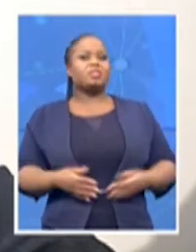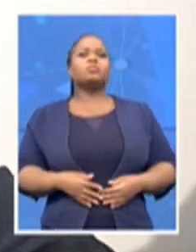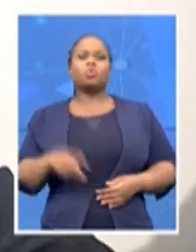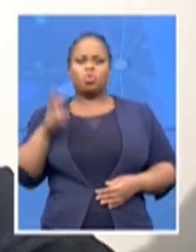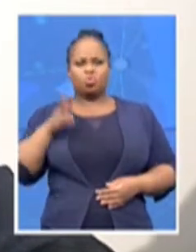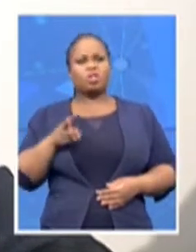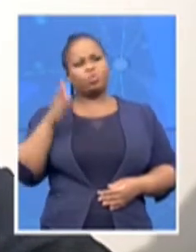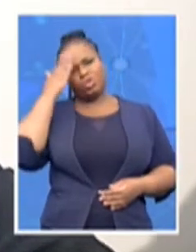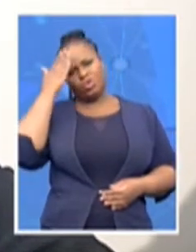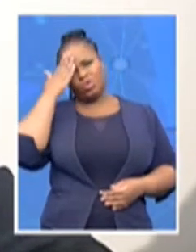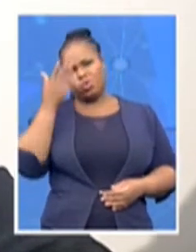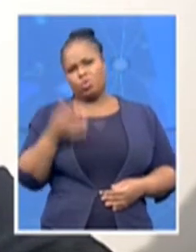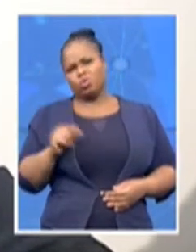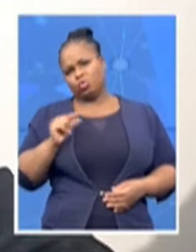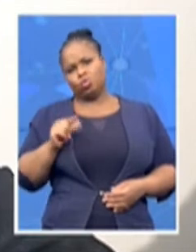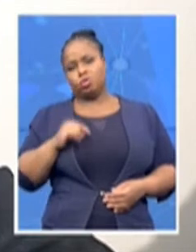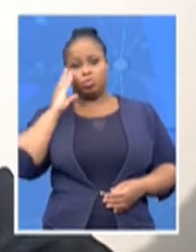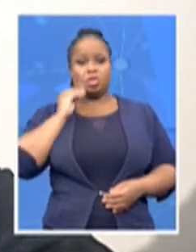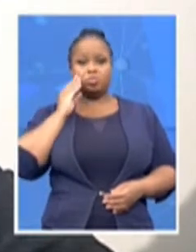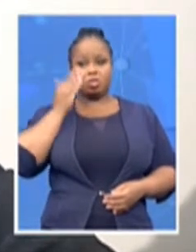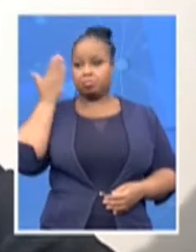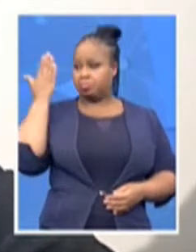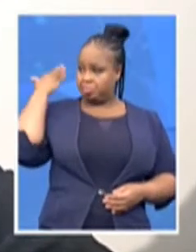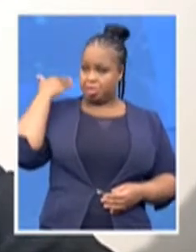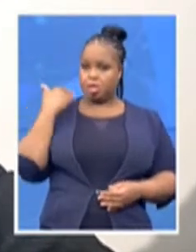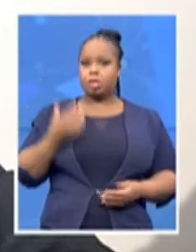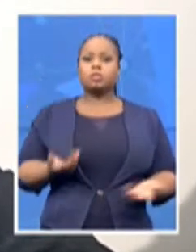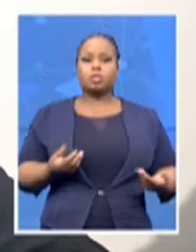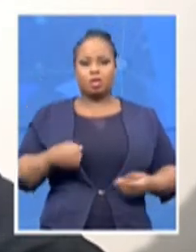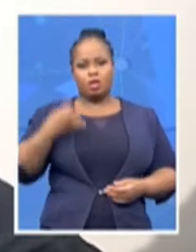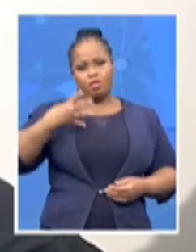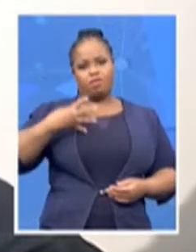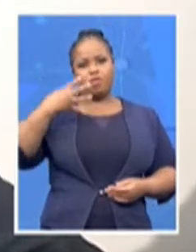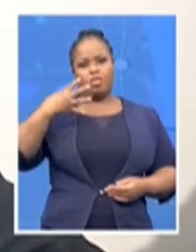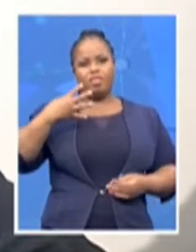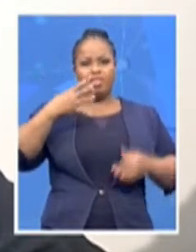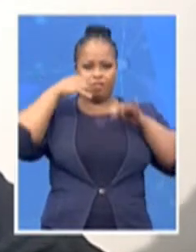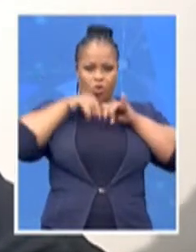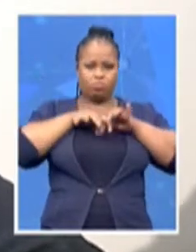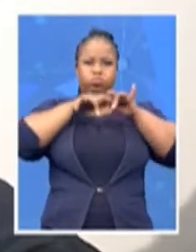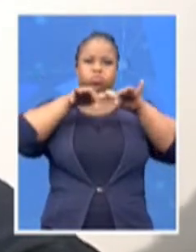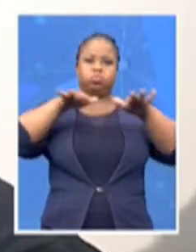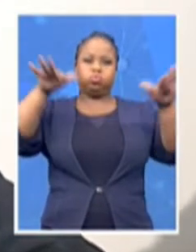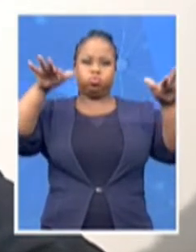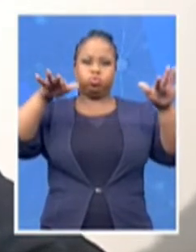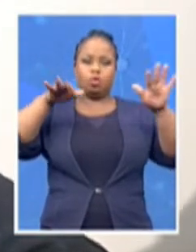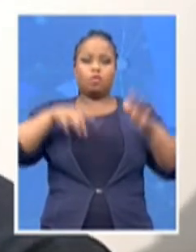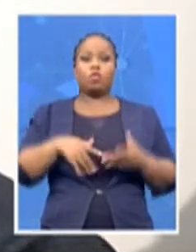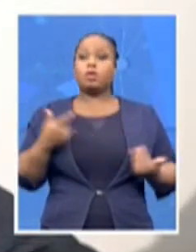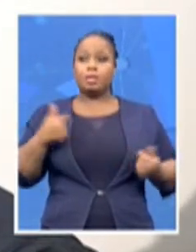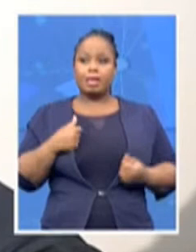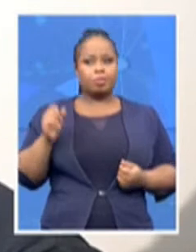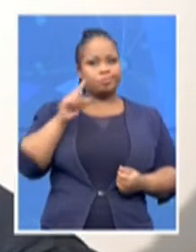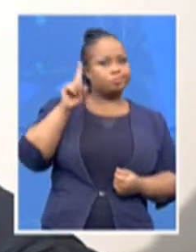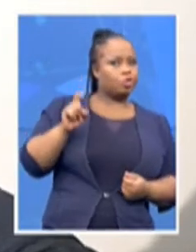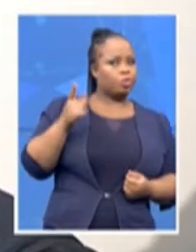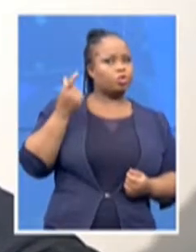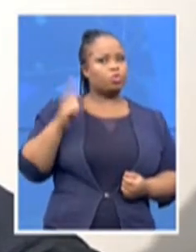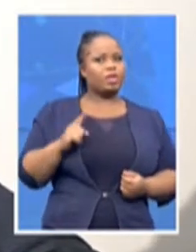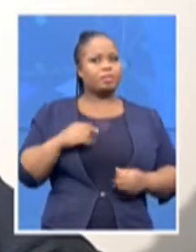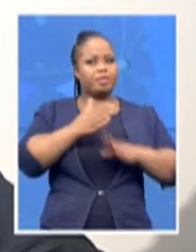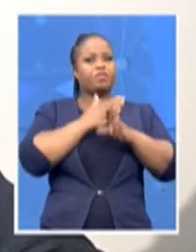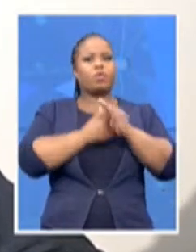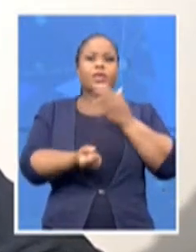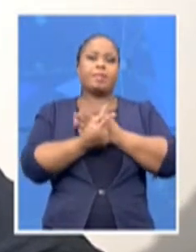know, there will be a fourth wave. So the question is, what do we do before it comes? Now, in terms of people who are fully